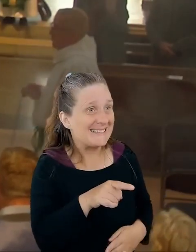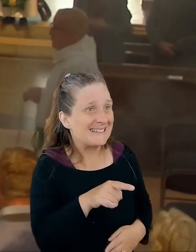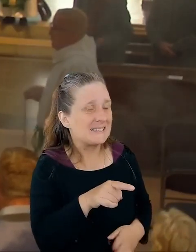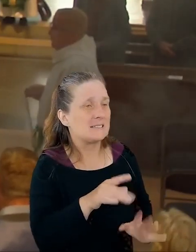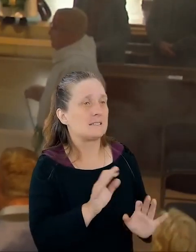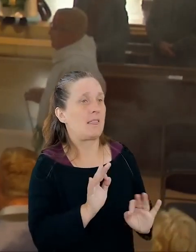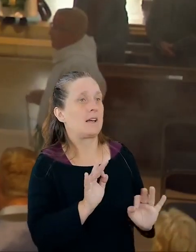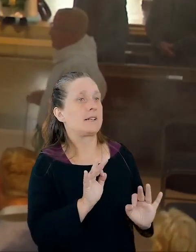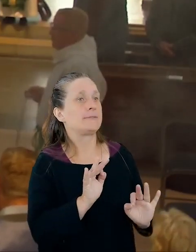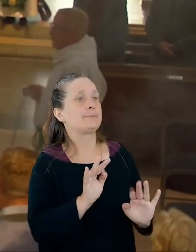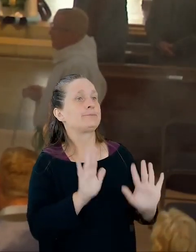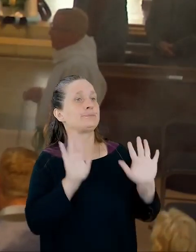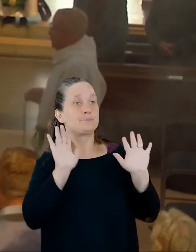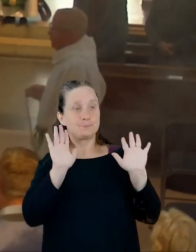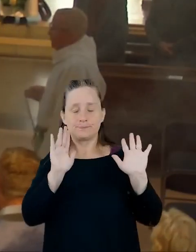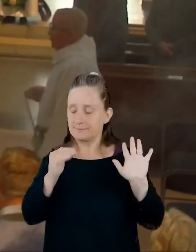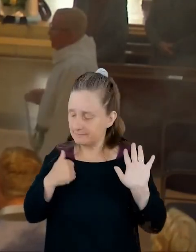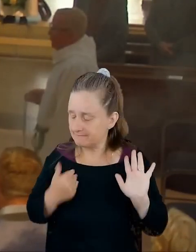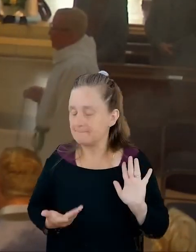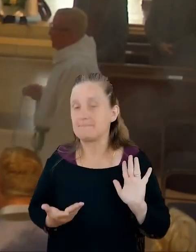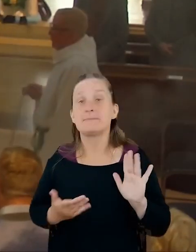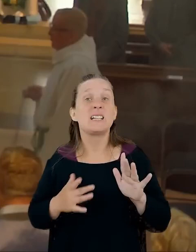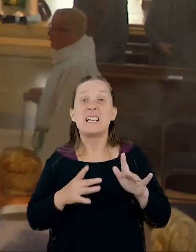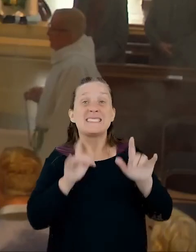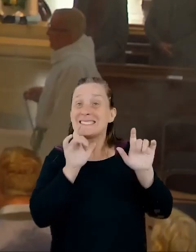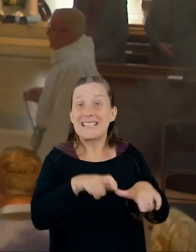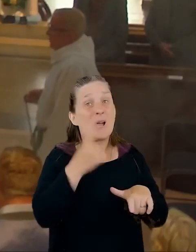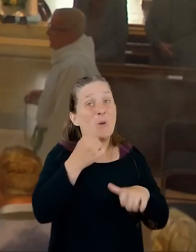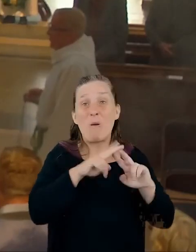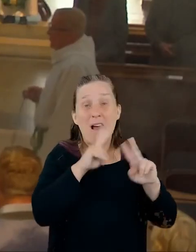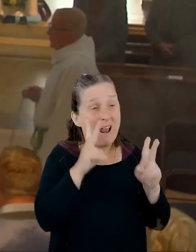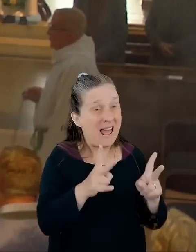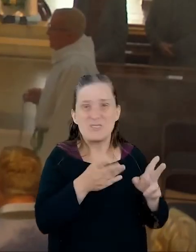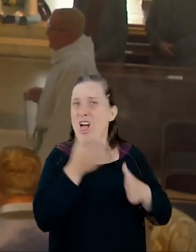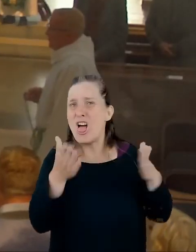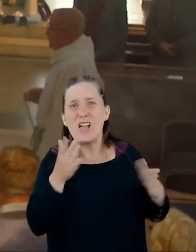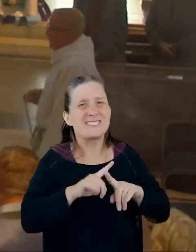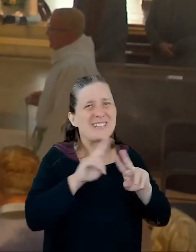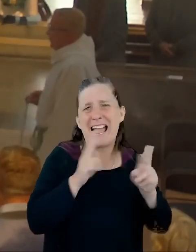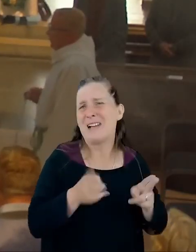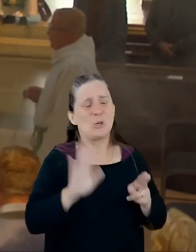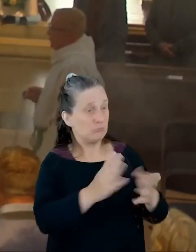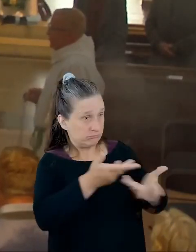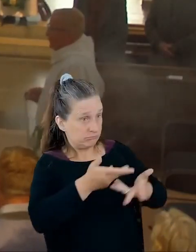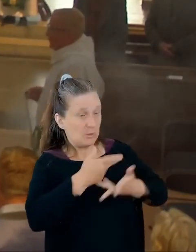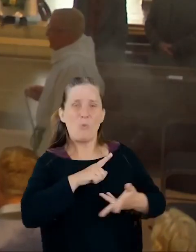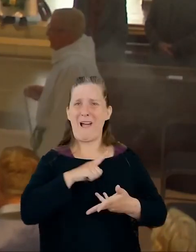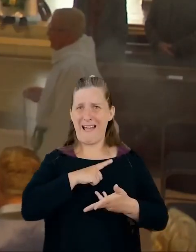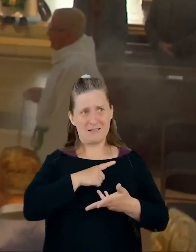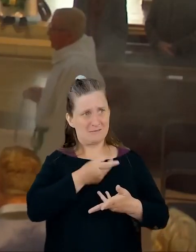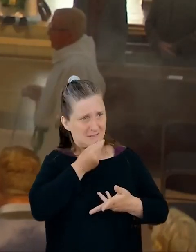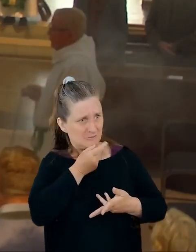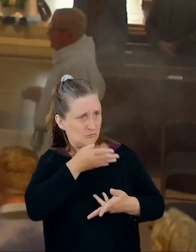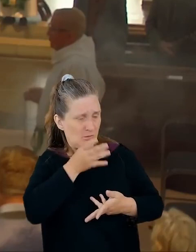you. Remain in the same house, eating and drinking whatever they provide, for the labourer deserves